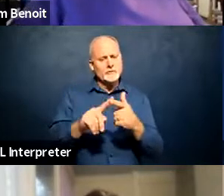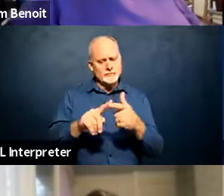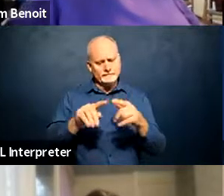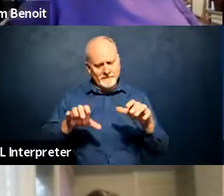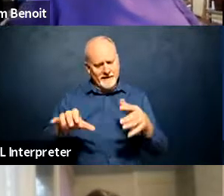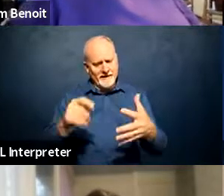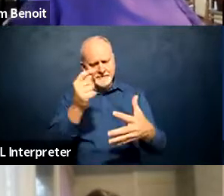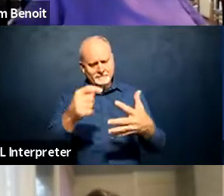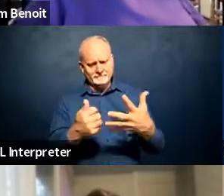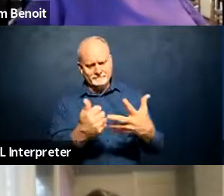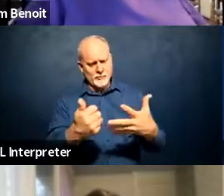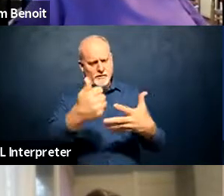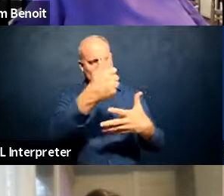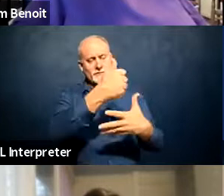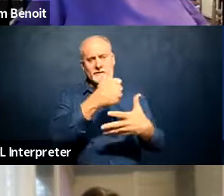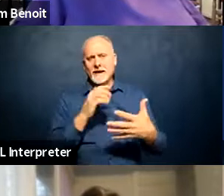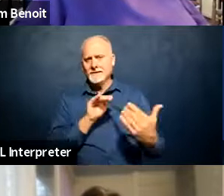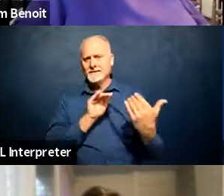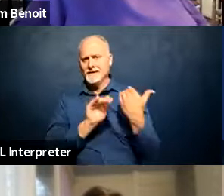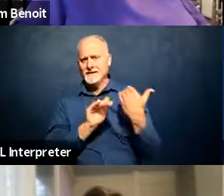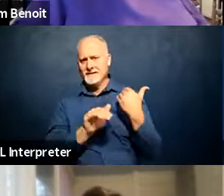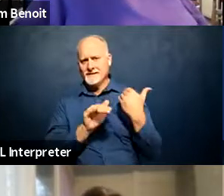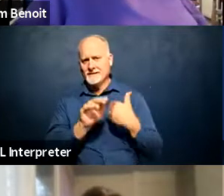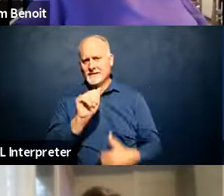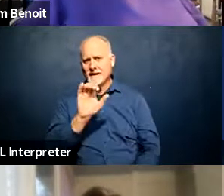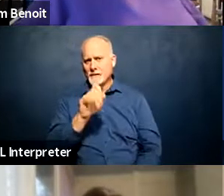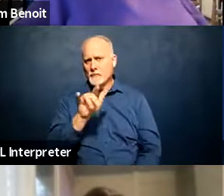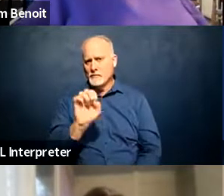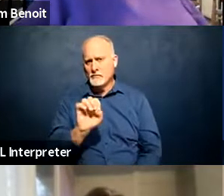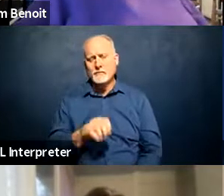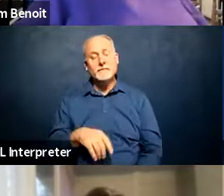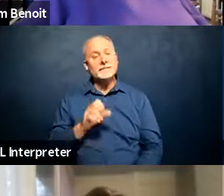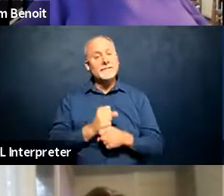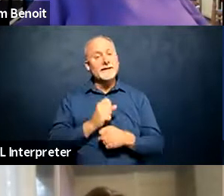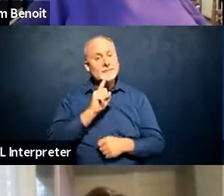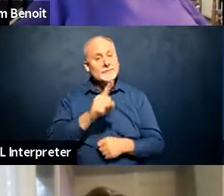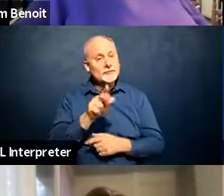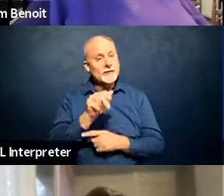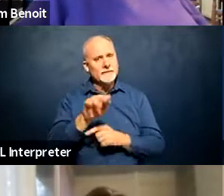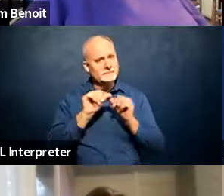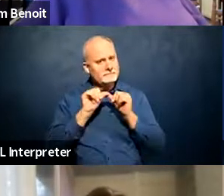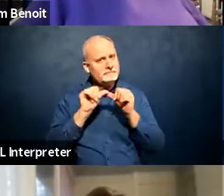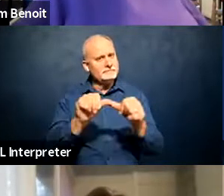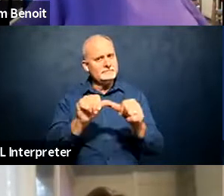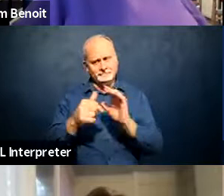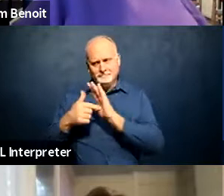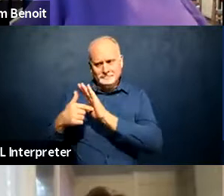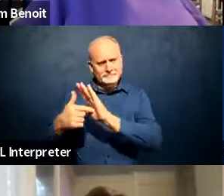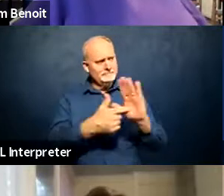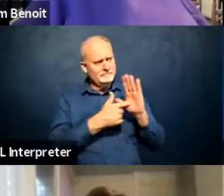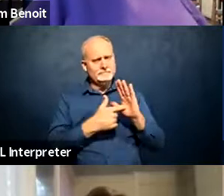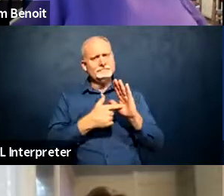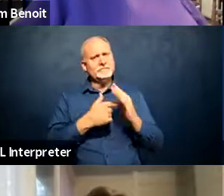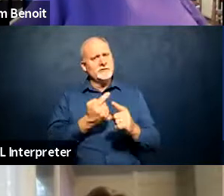and accountability. Let's all work together to ensure that UAB continues on a path to be a model for just,